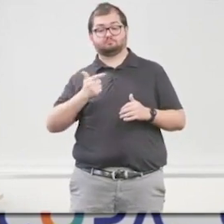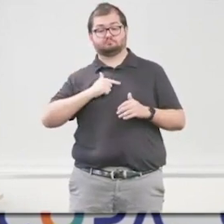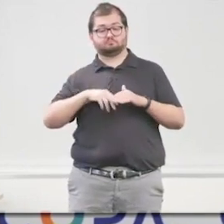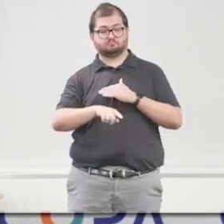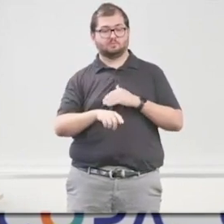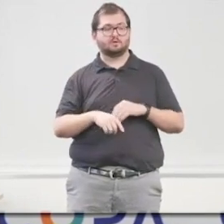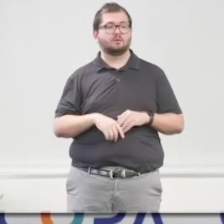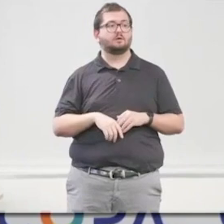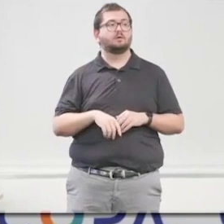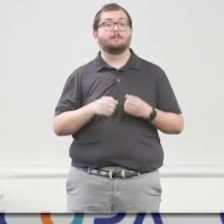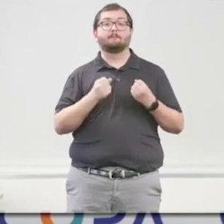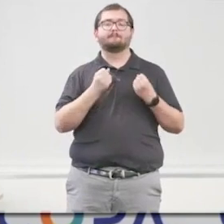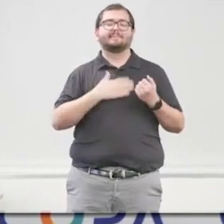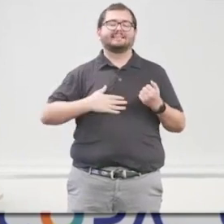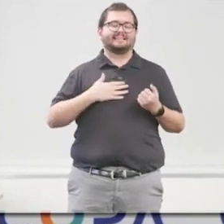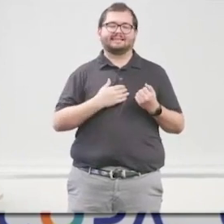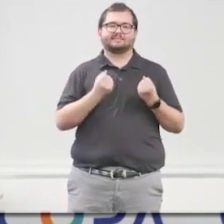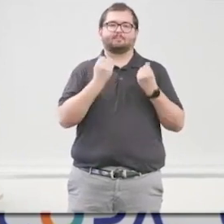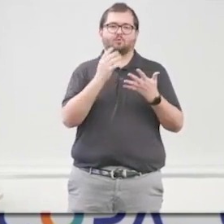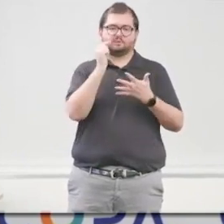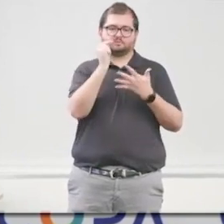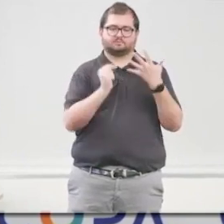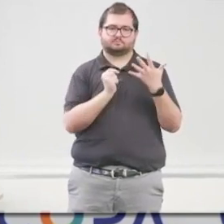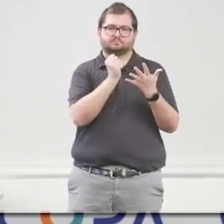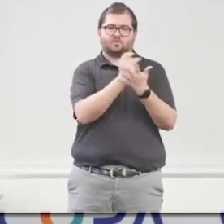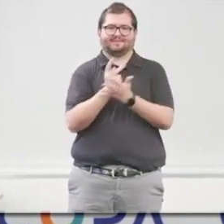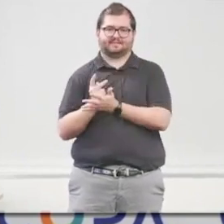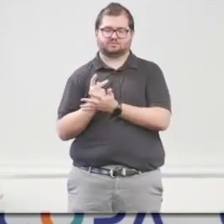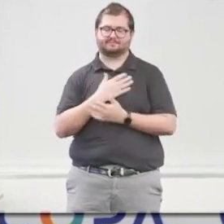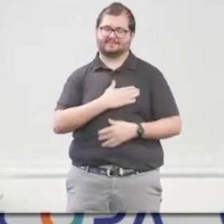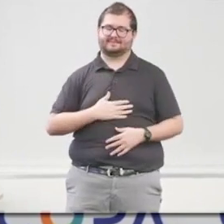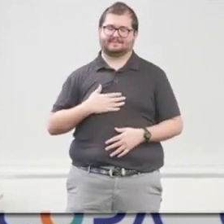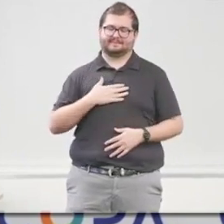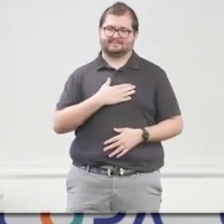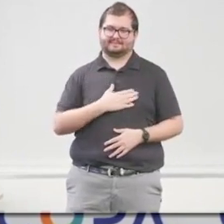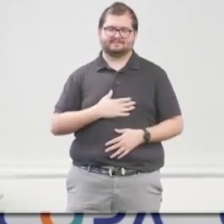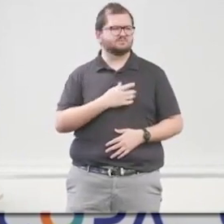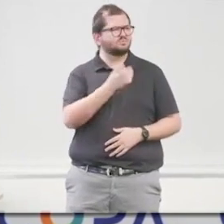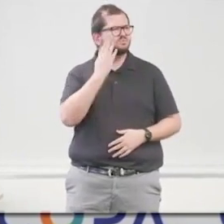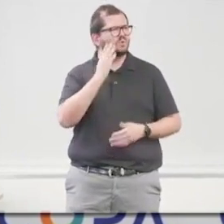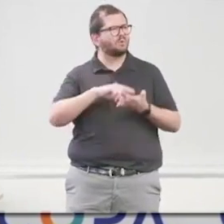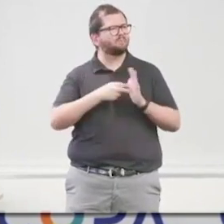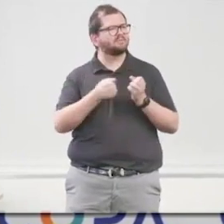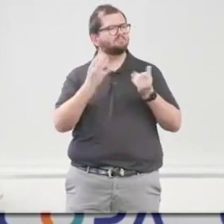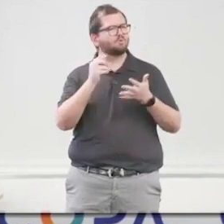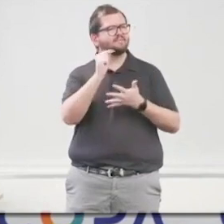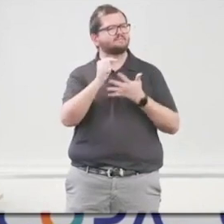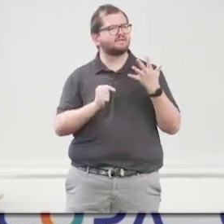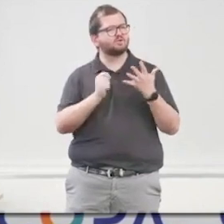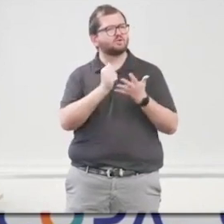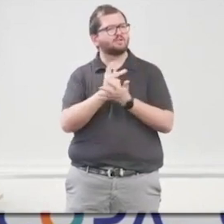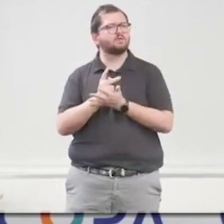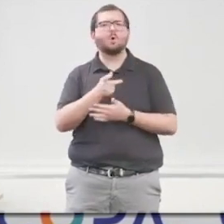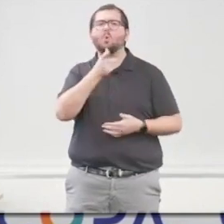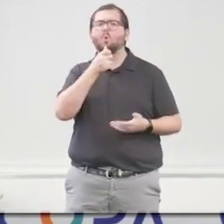authentication, please. Multi-factor authentication. Everyone know what multi-factor authentication is? Anyone not